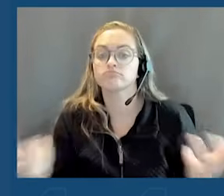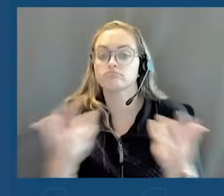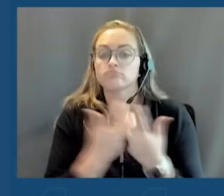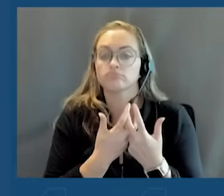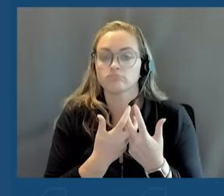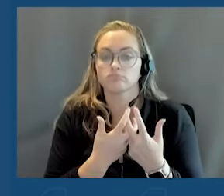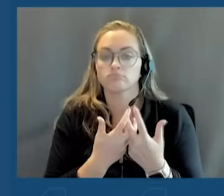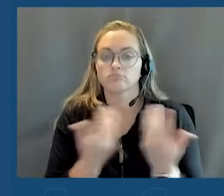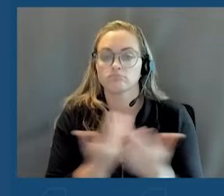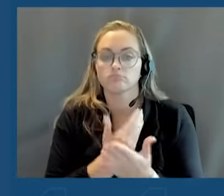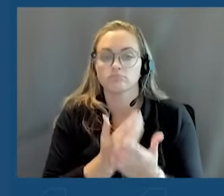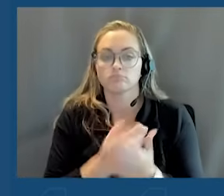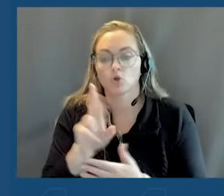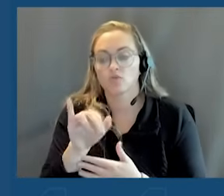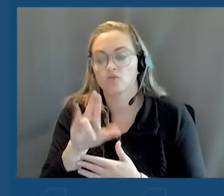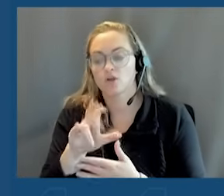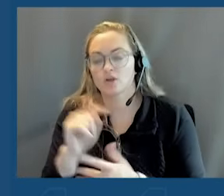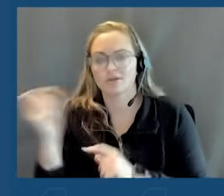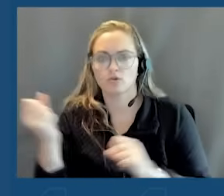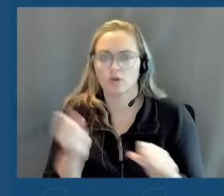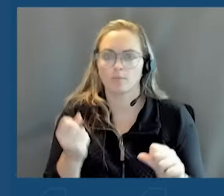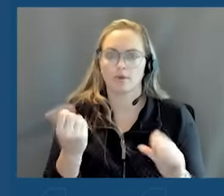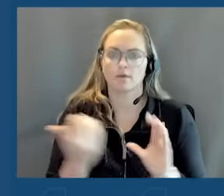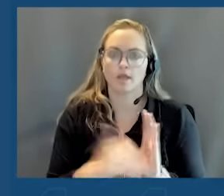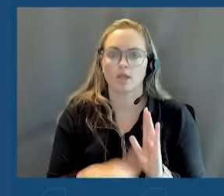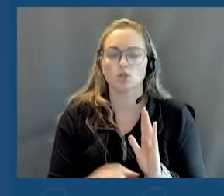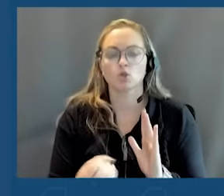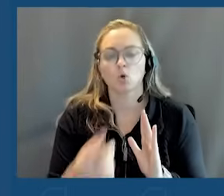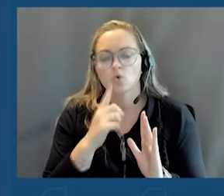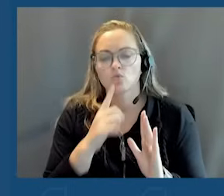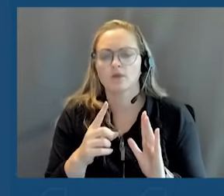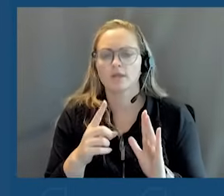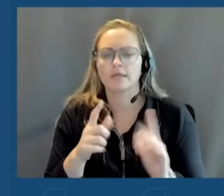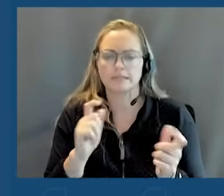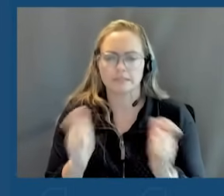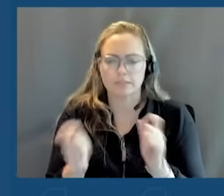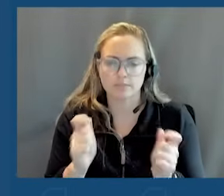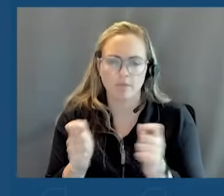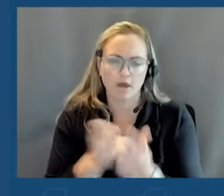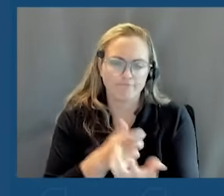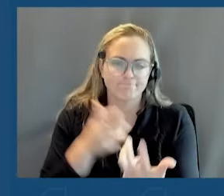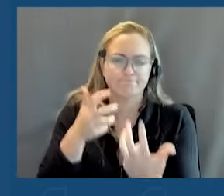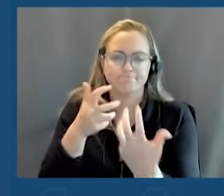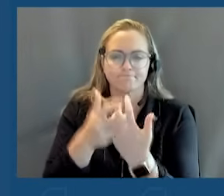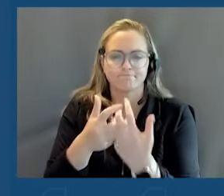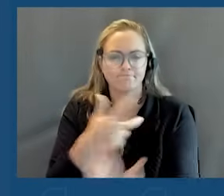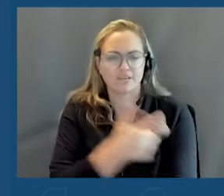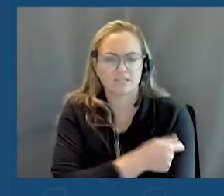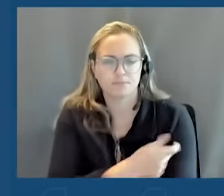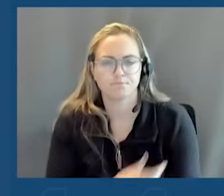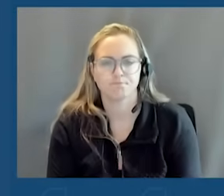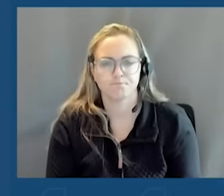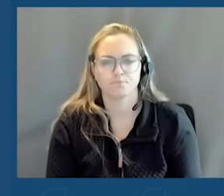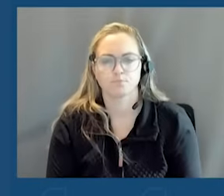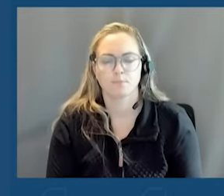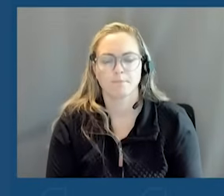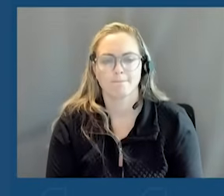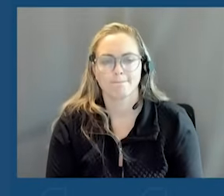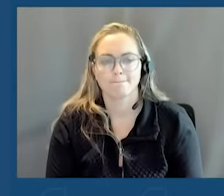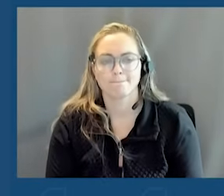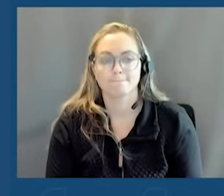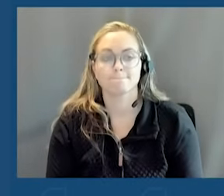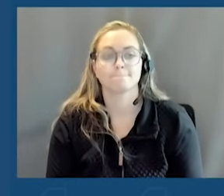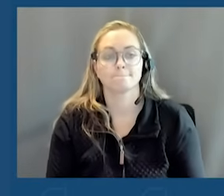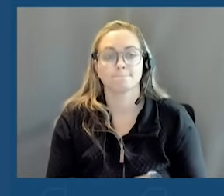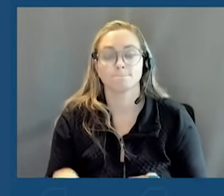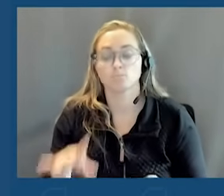the new variants that are now dominant. So it's really a customized vaccine. It's offered by